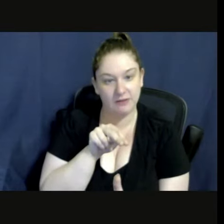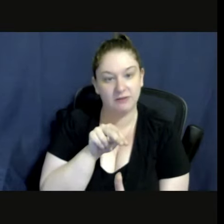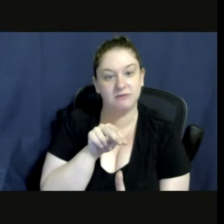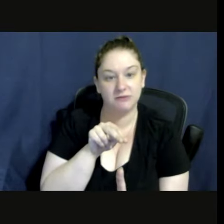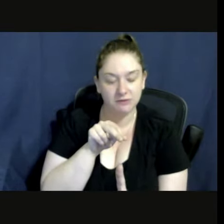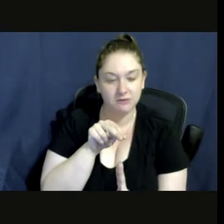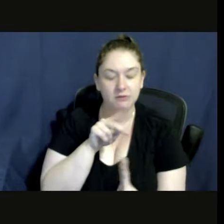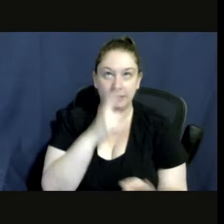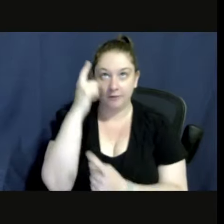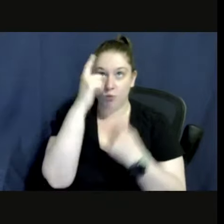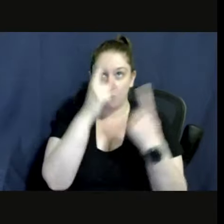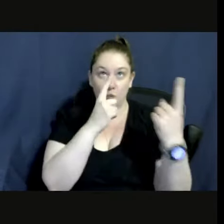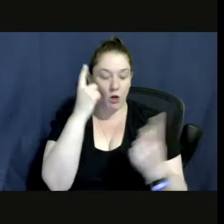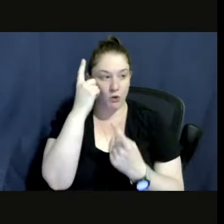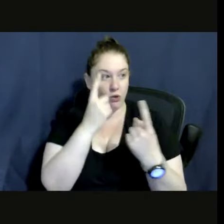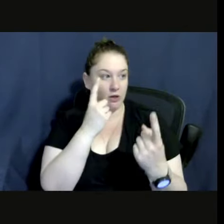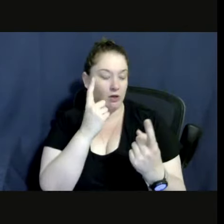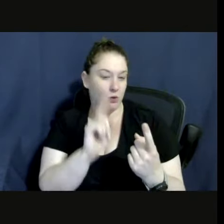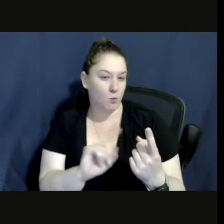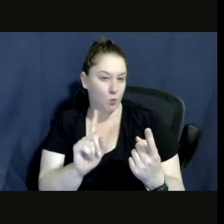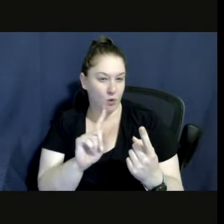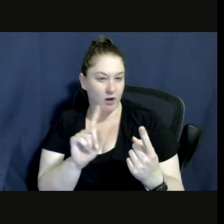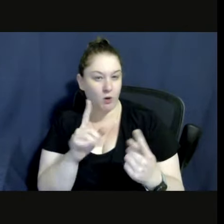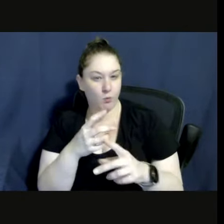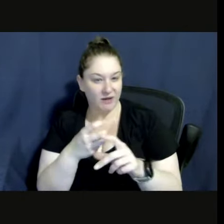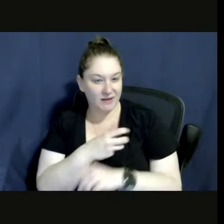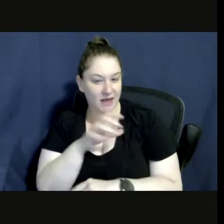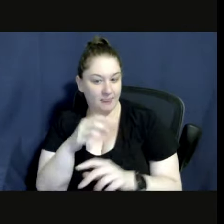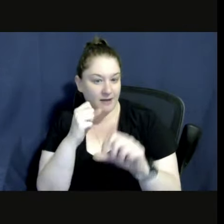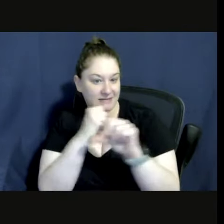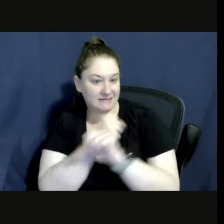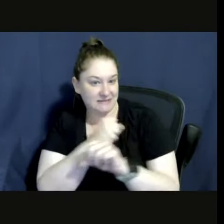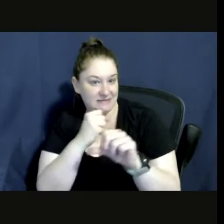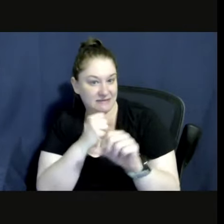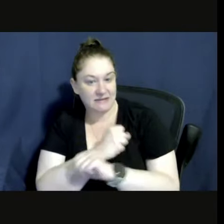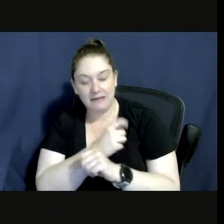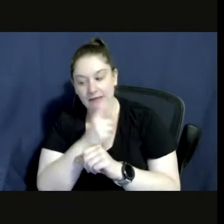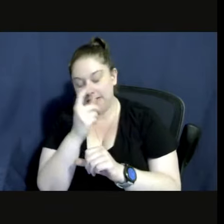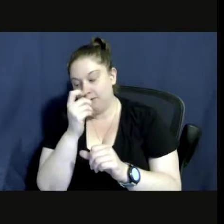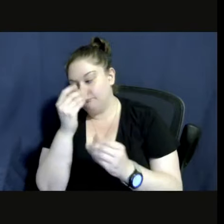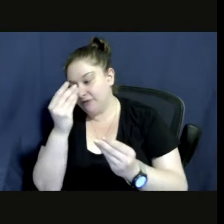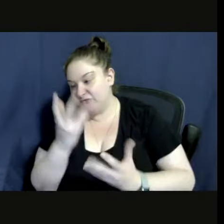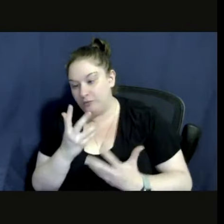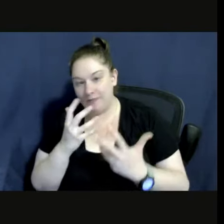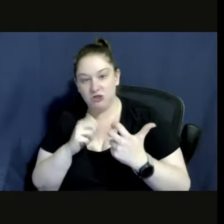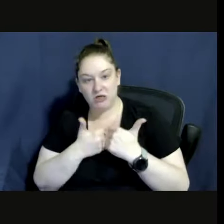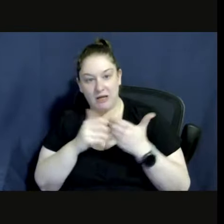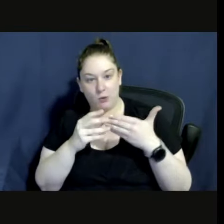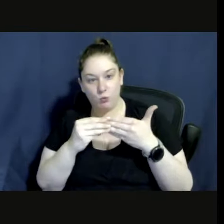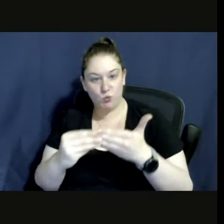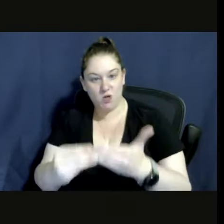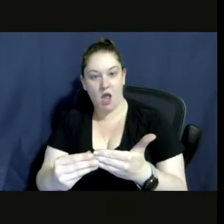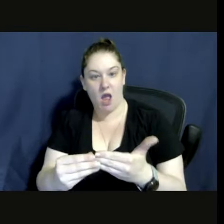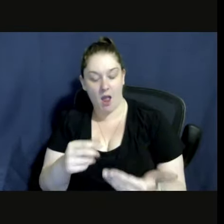wondering where we would get the statistics or information to guide how that